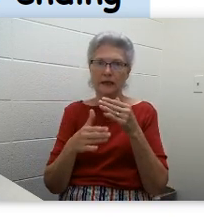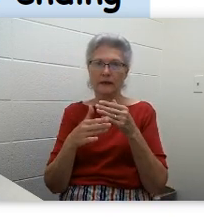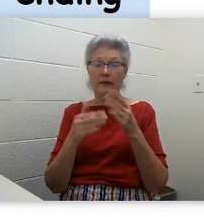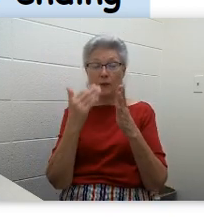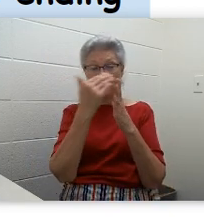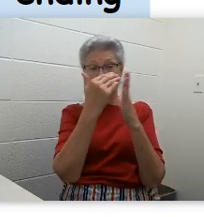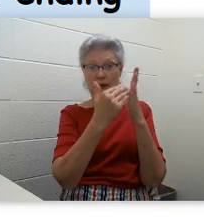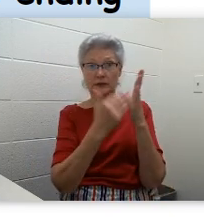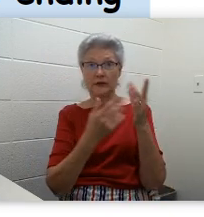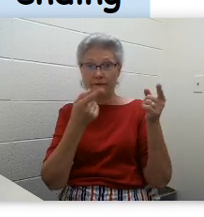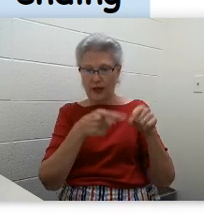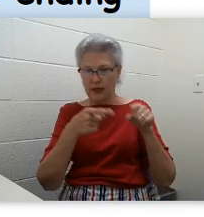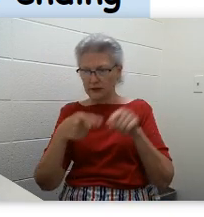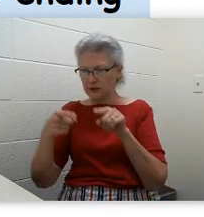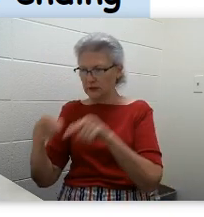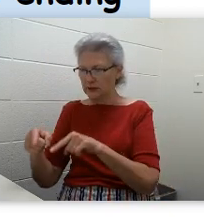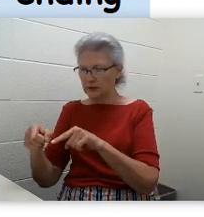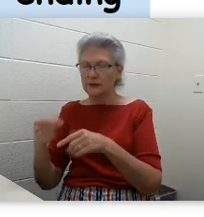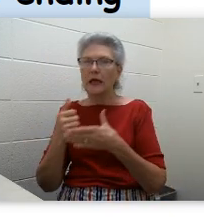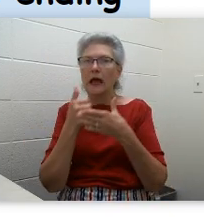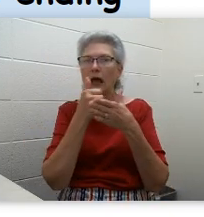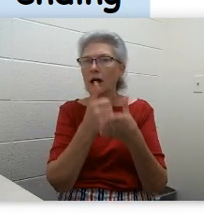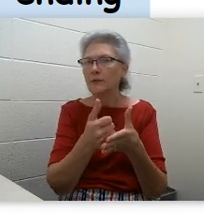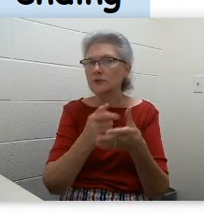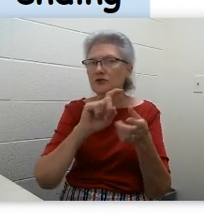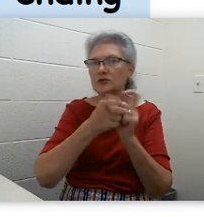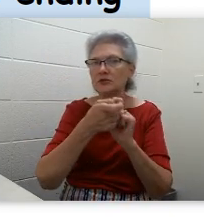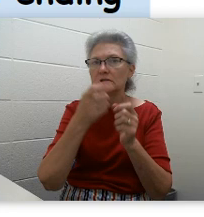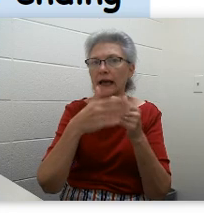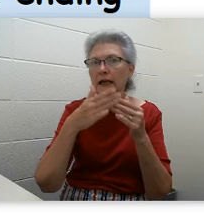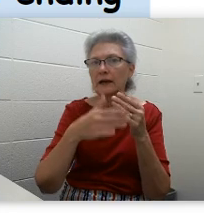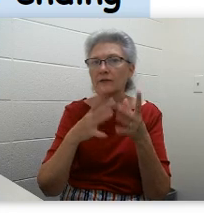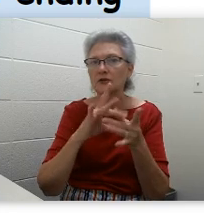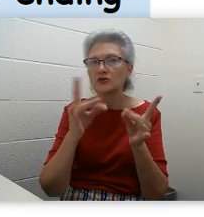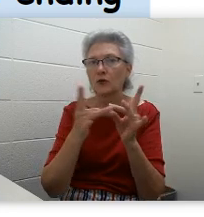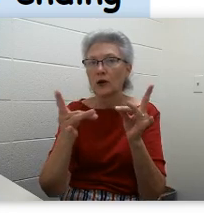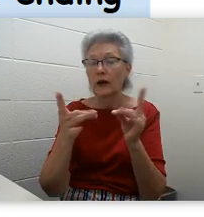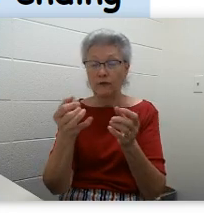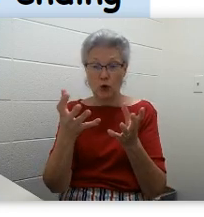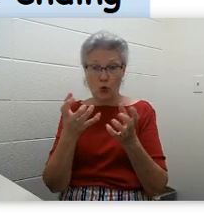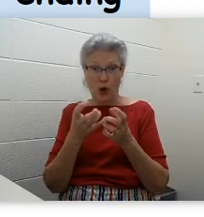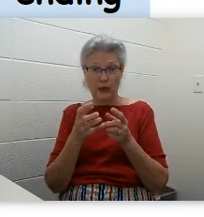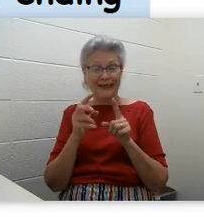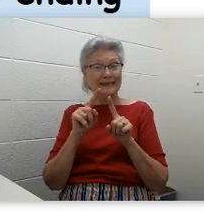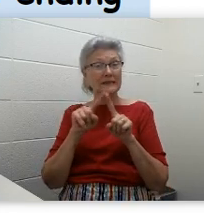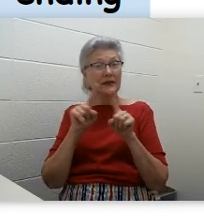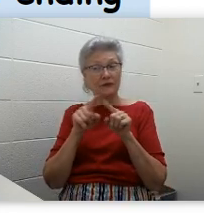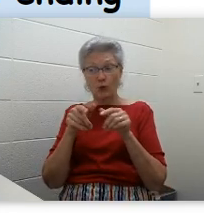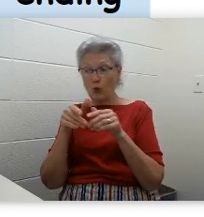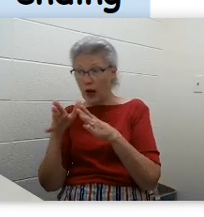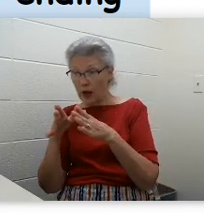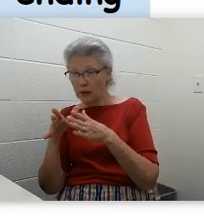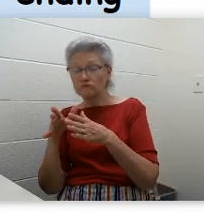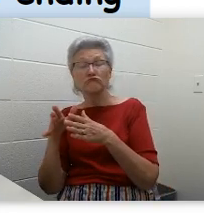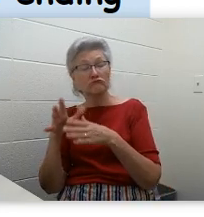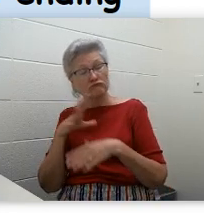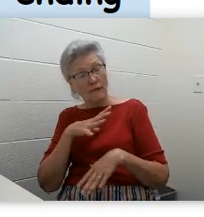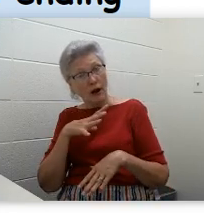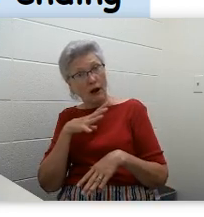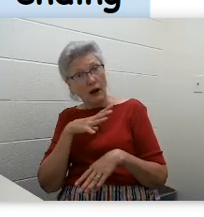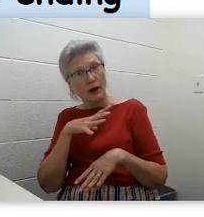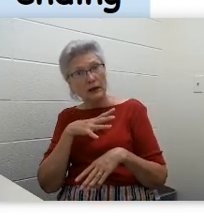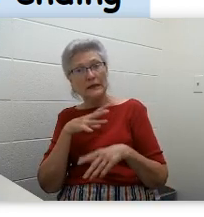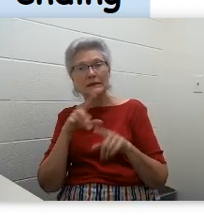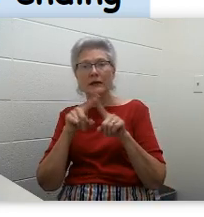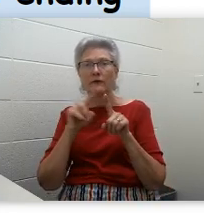of events that can help guide you to change the ending of the story. If you want to take a different approach, that's okay as well. Remember,